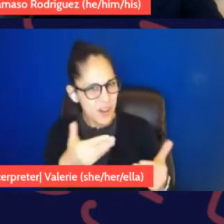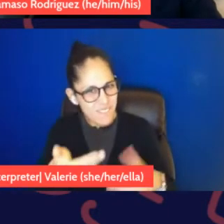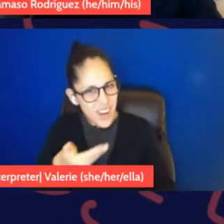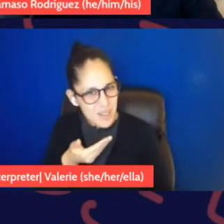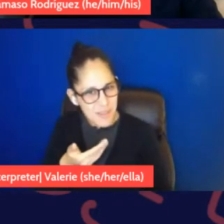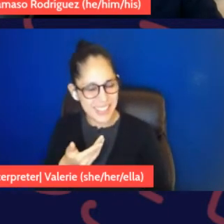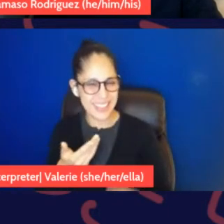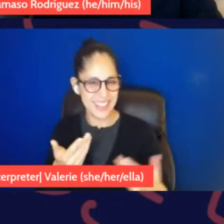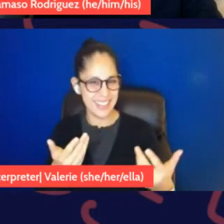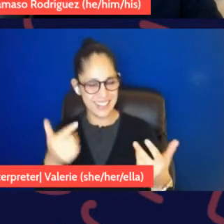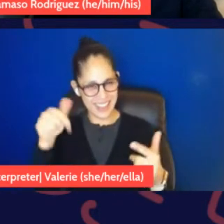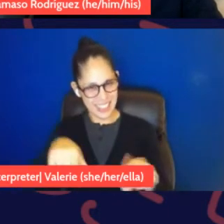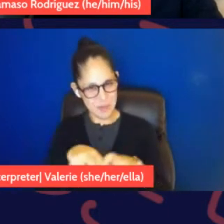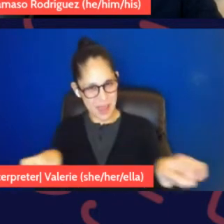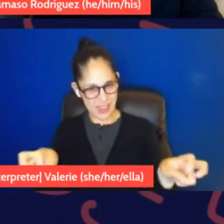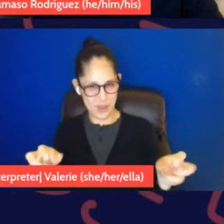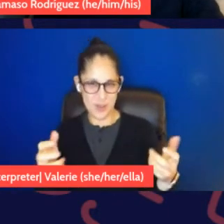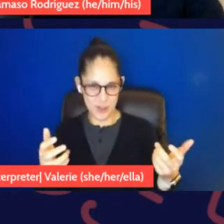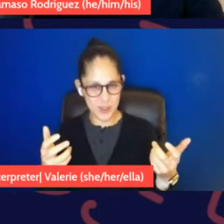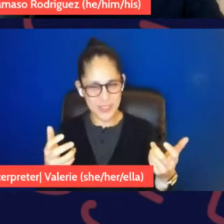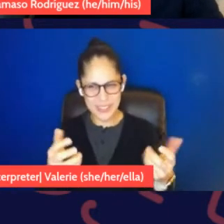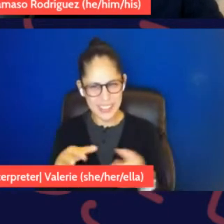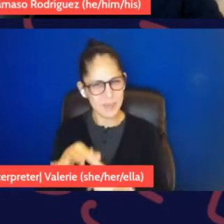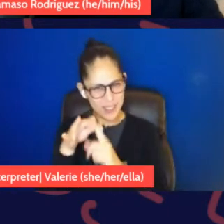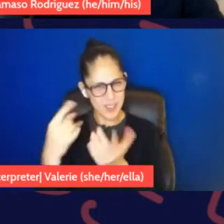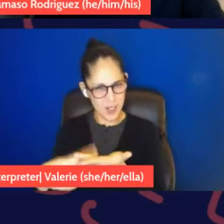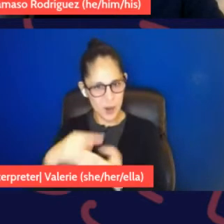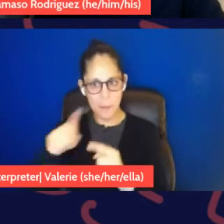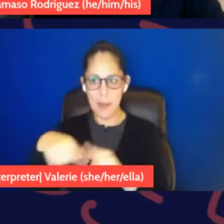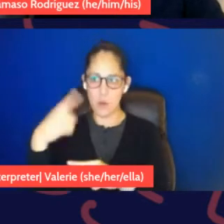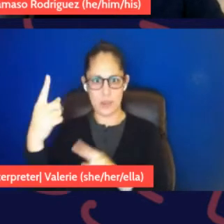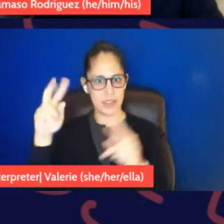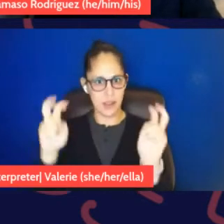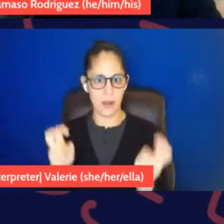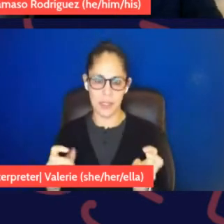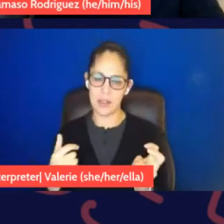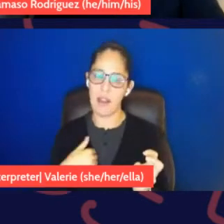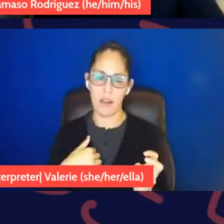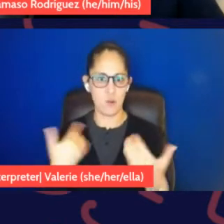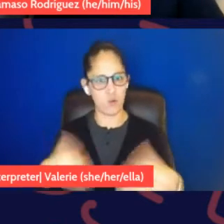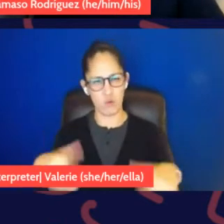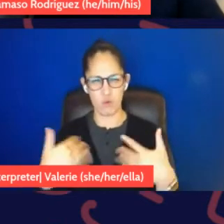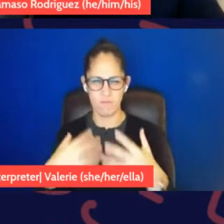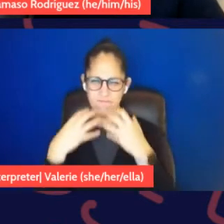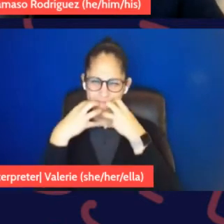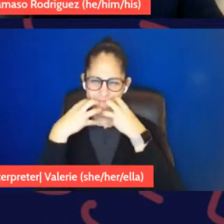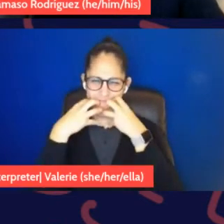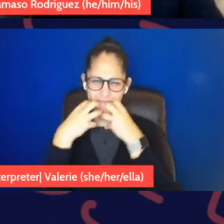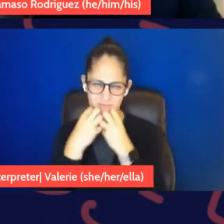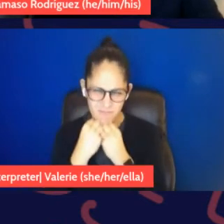this panel, and especially to talk about a subject that I so dear